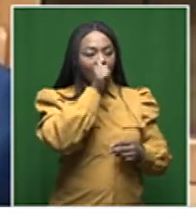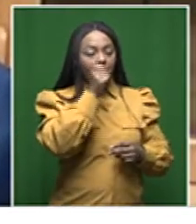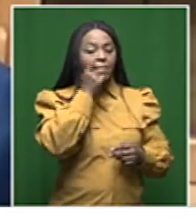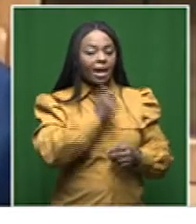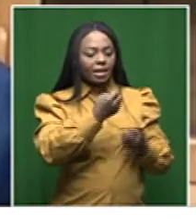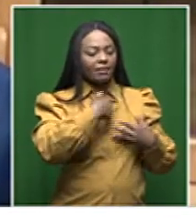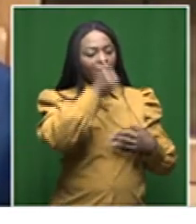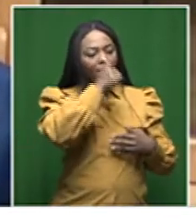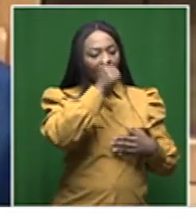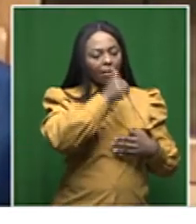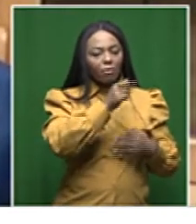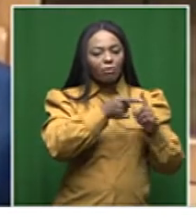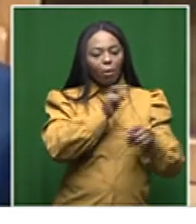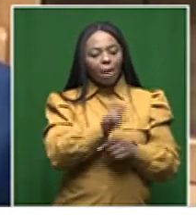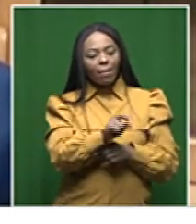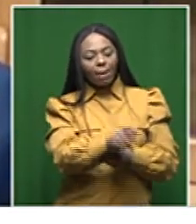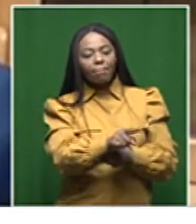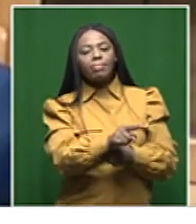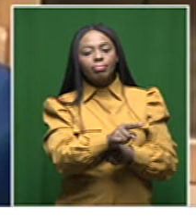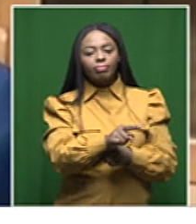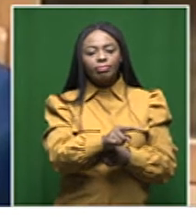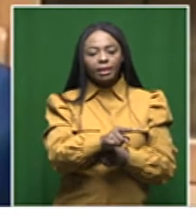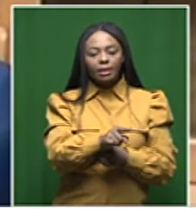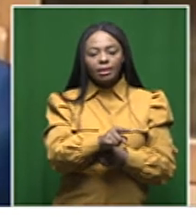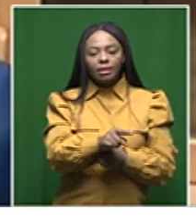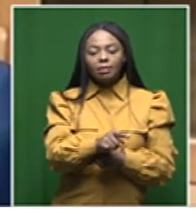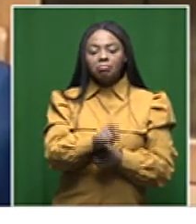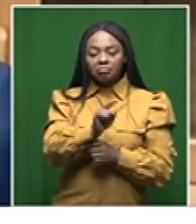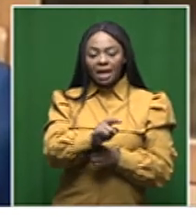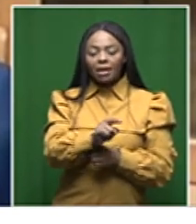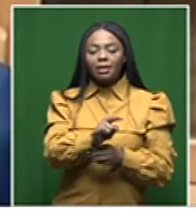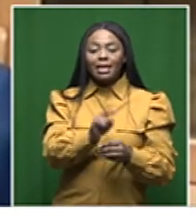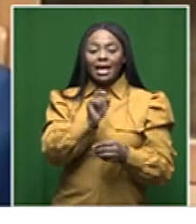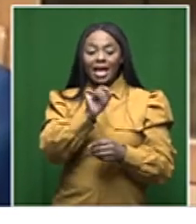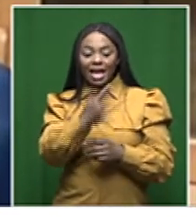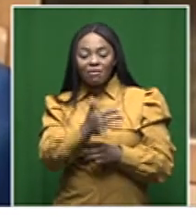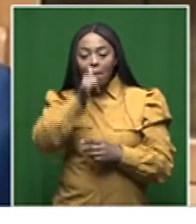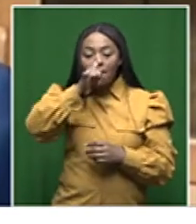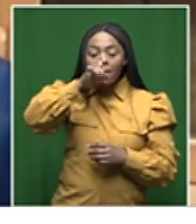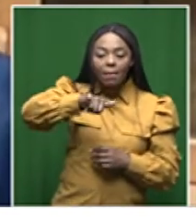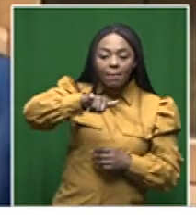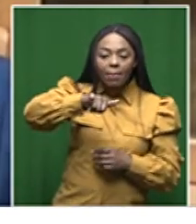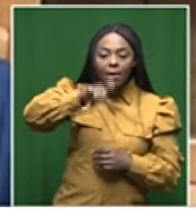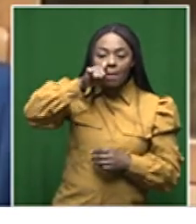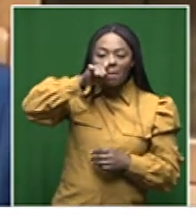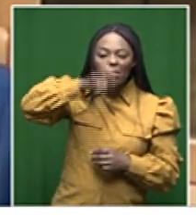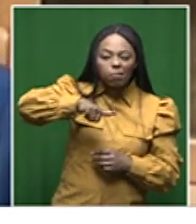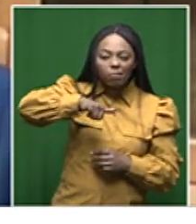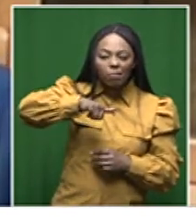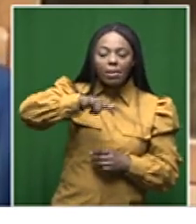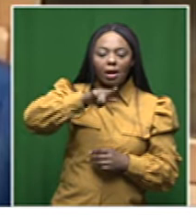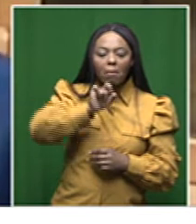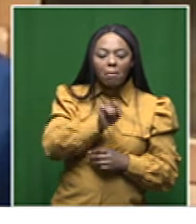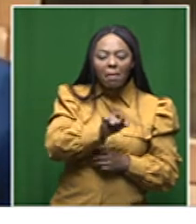masturbation, or that sperm can be retrieved through other methods. And if the sperm is normal, we will leave the egg and the